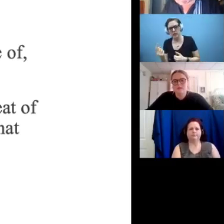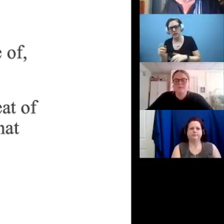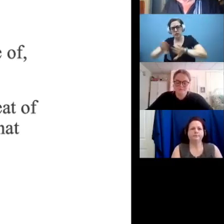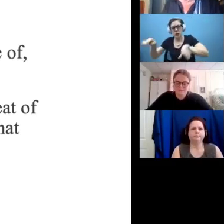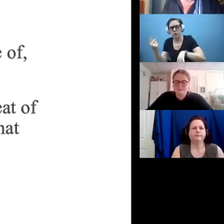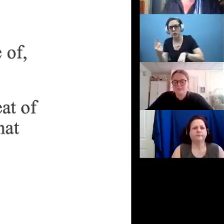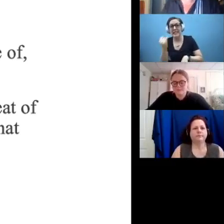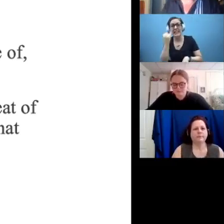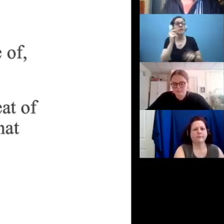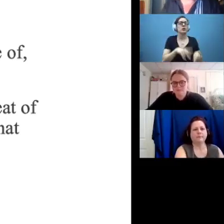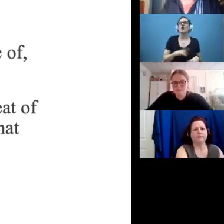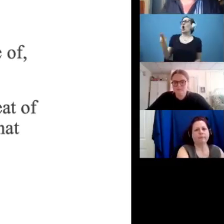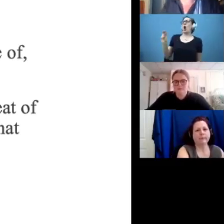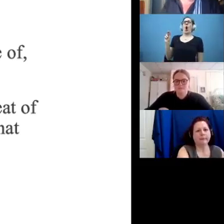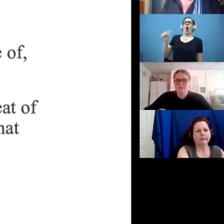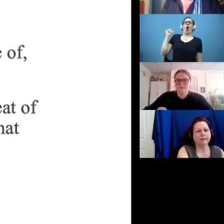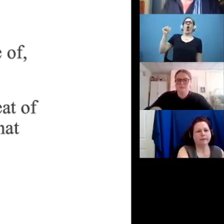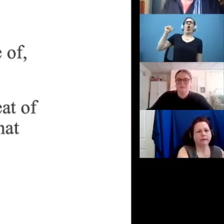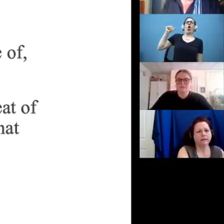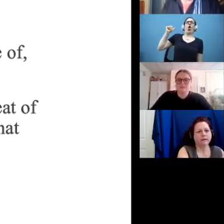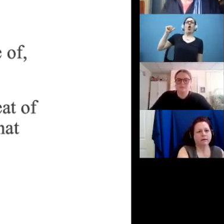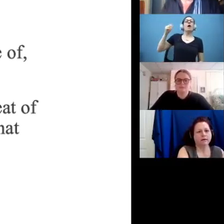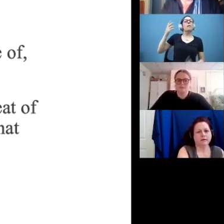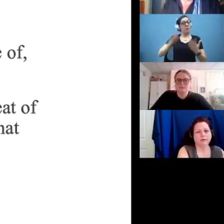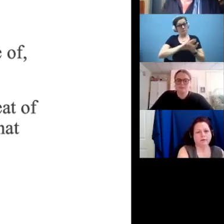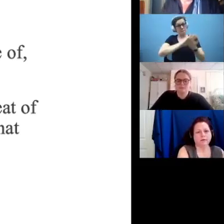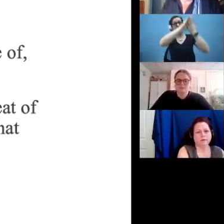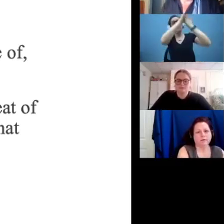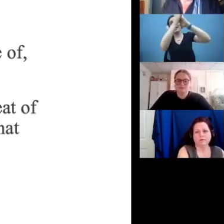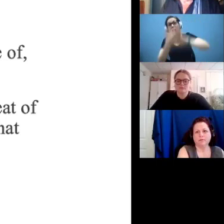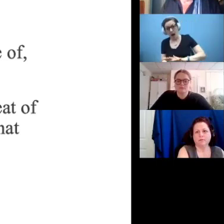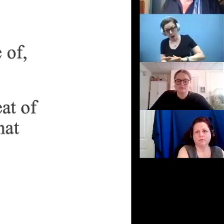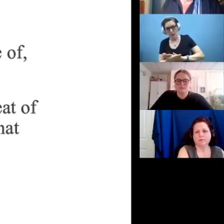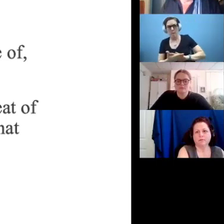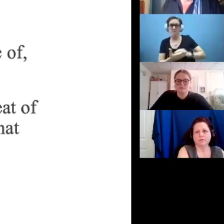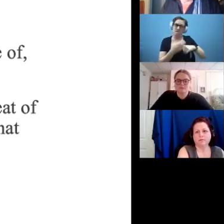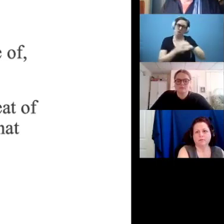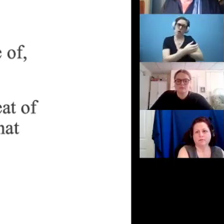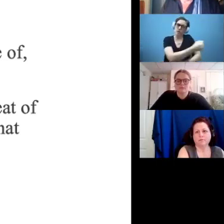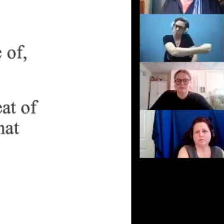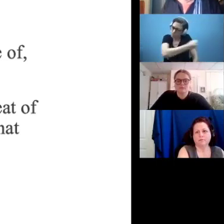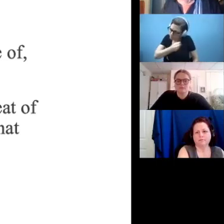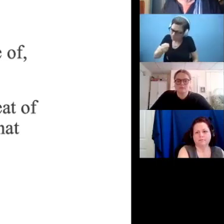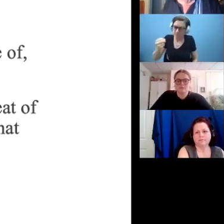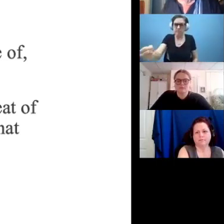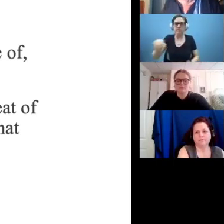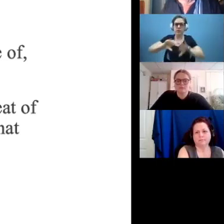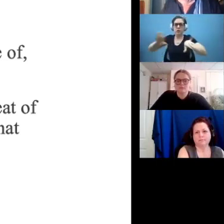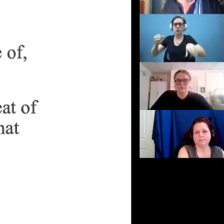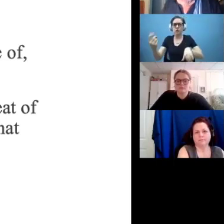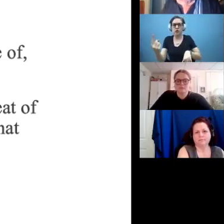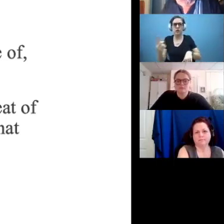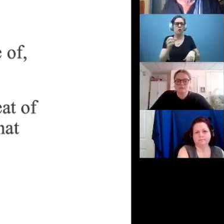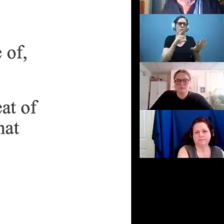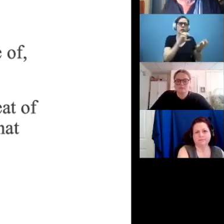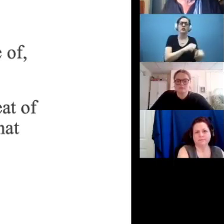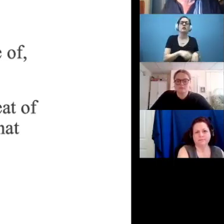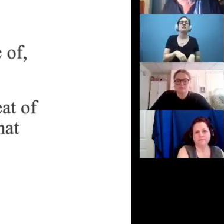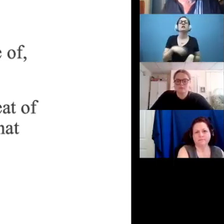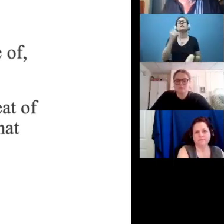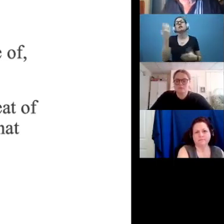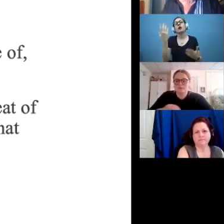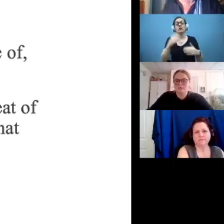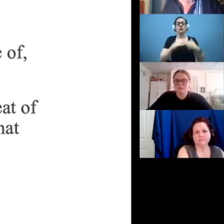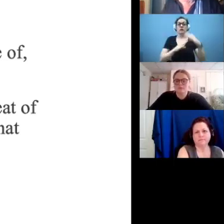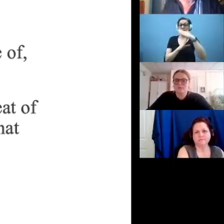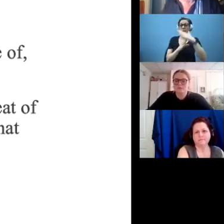it escalated, it may lead to a seclusion or a restraint. But I think a timeout, now in schools or special ed programs where they do